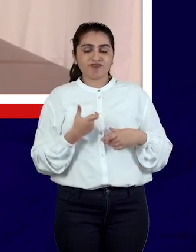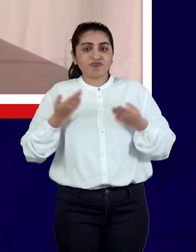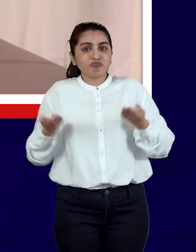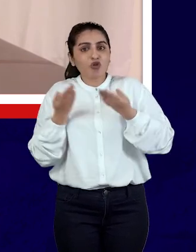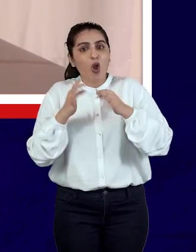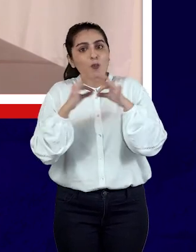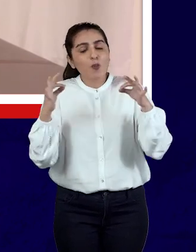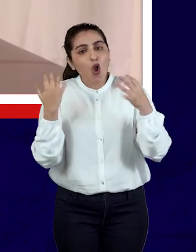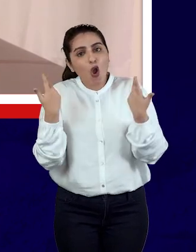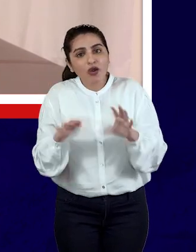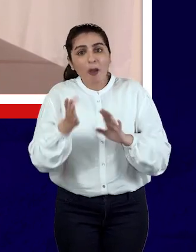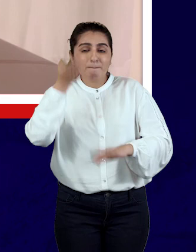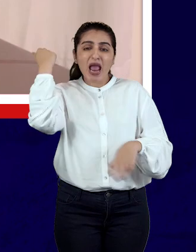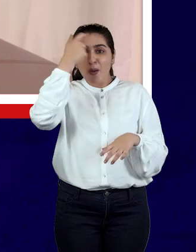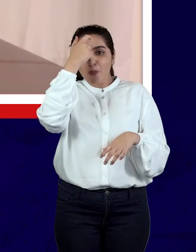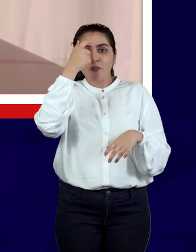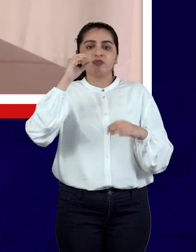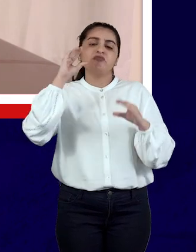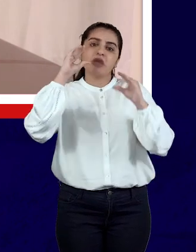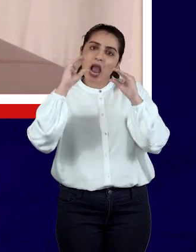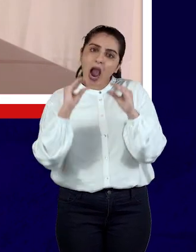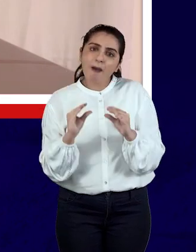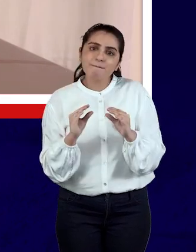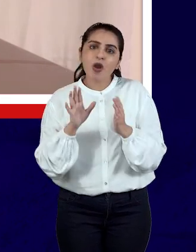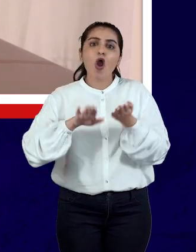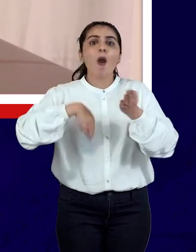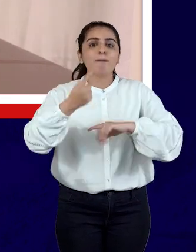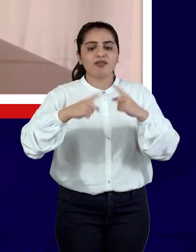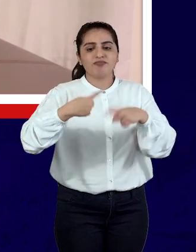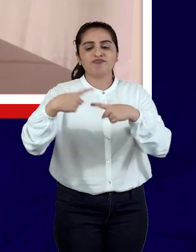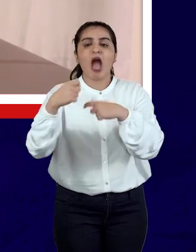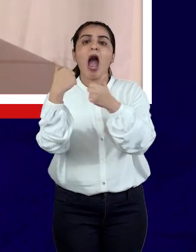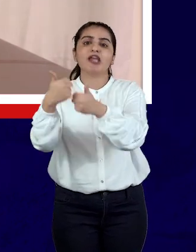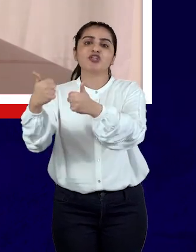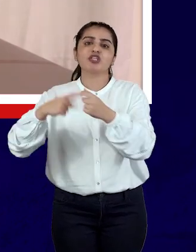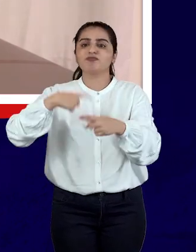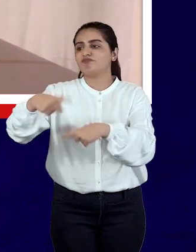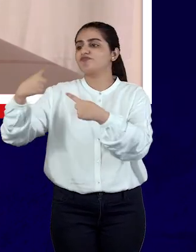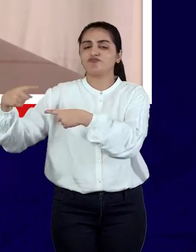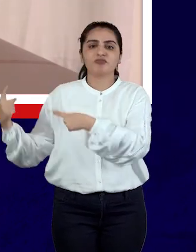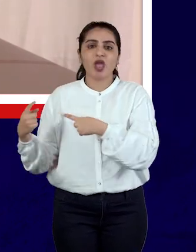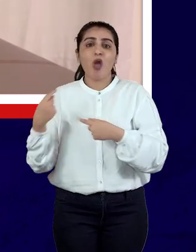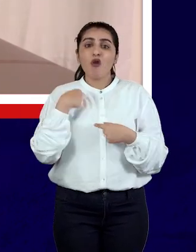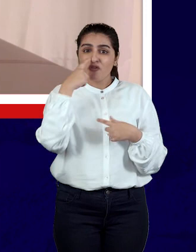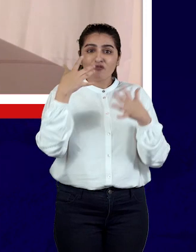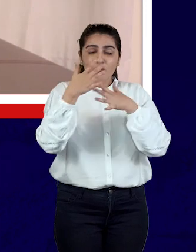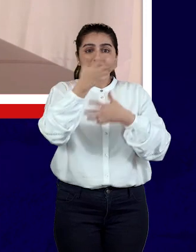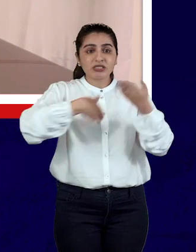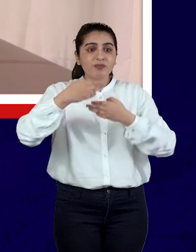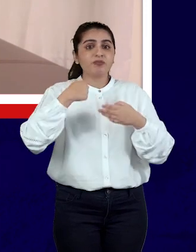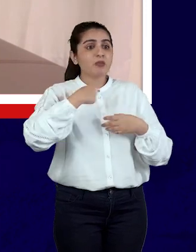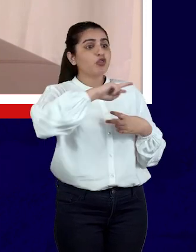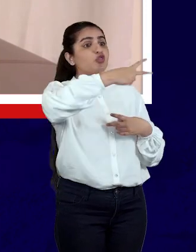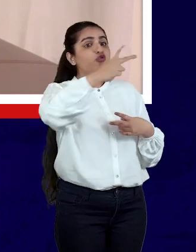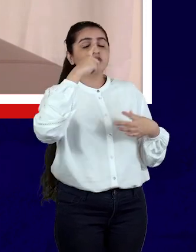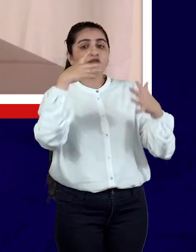herself out of the dire circumstances that she's in. And then we have a cycle of good. We as women need to